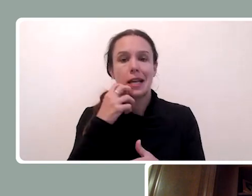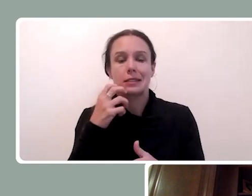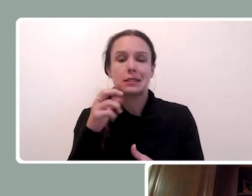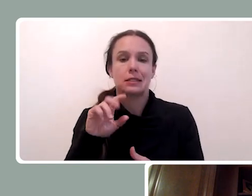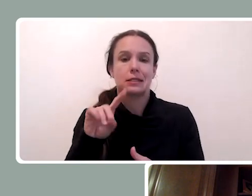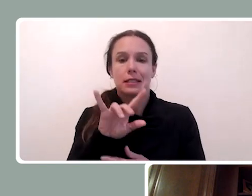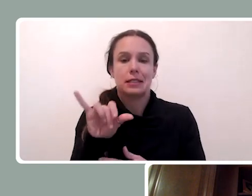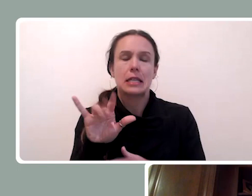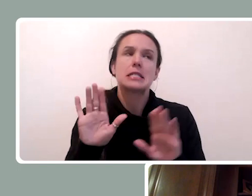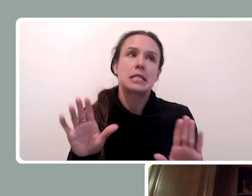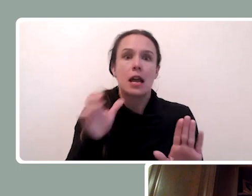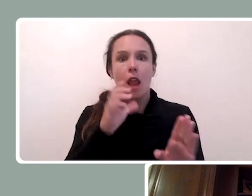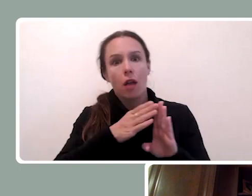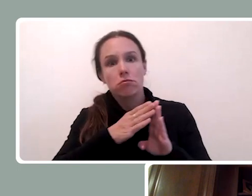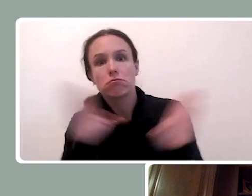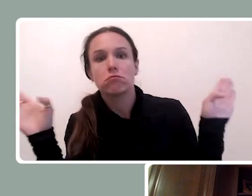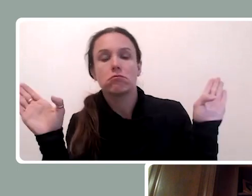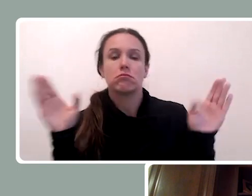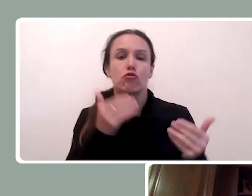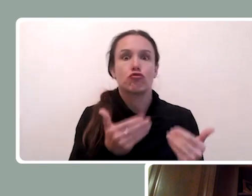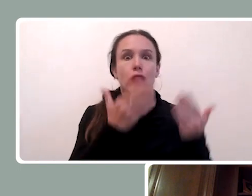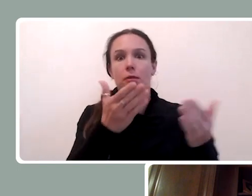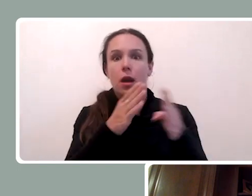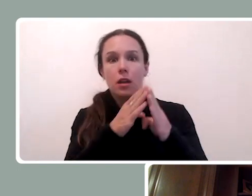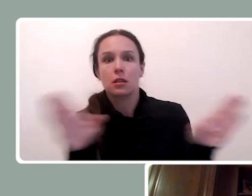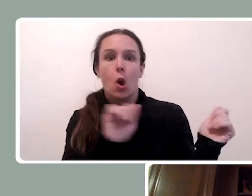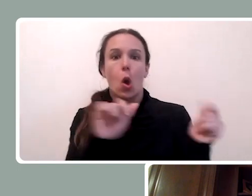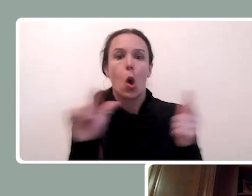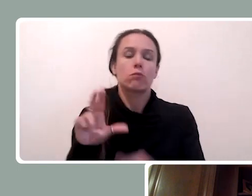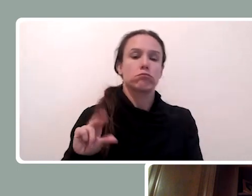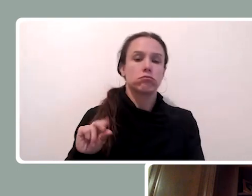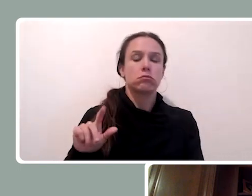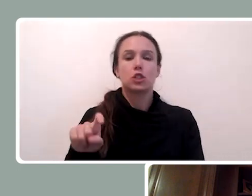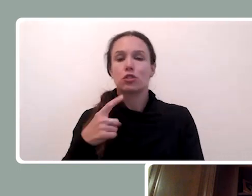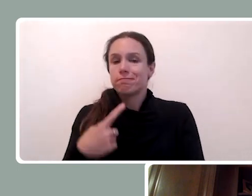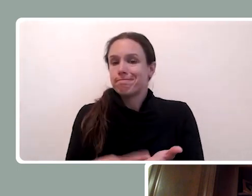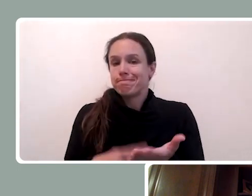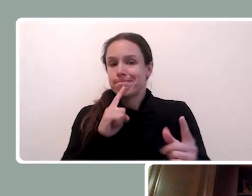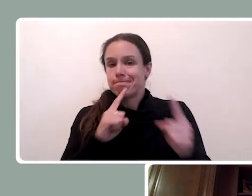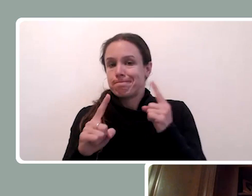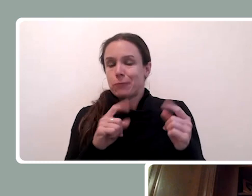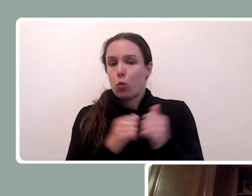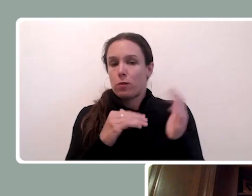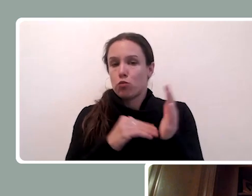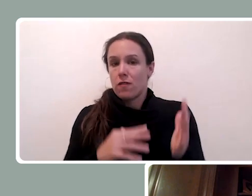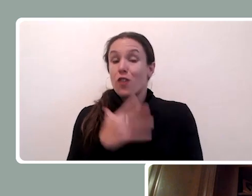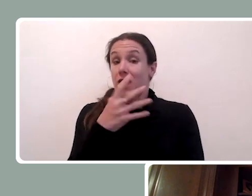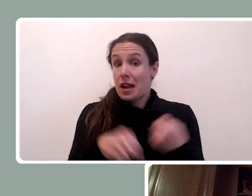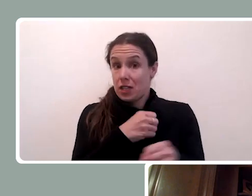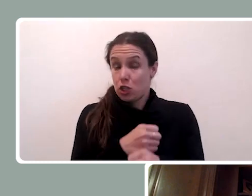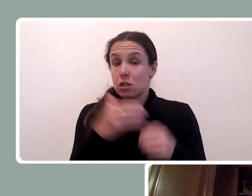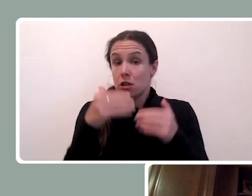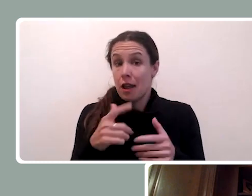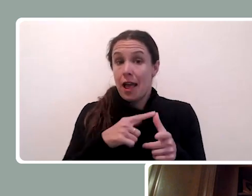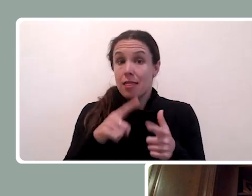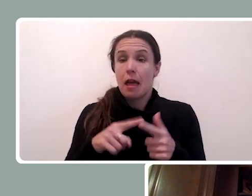I won't say it's a blanket recommendation, but I think it is absolutely a discussion to have with your providers at the 5 years that, okay, am I a candidate